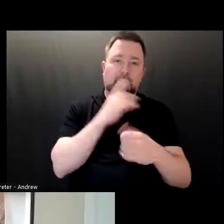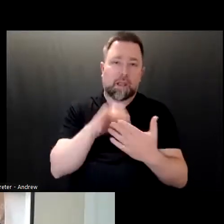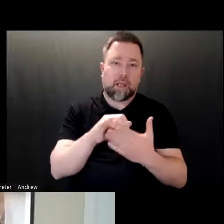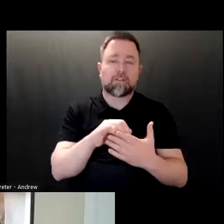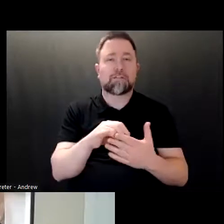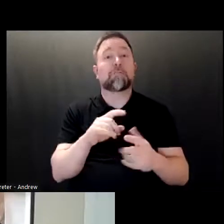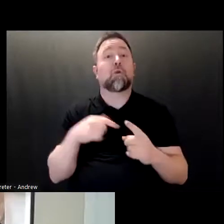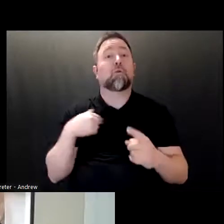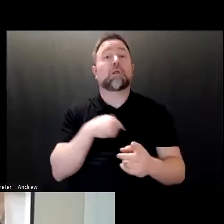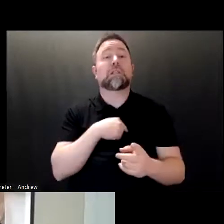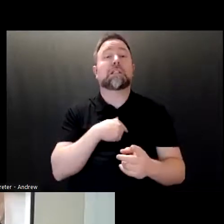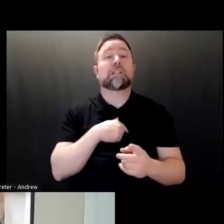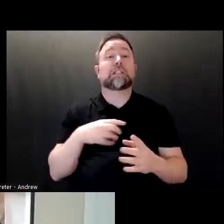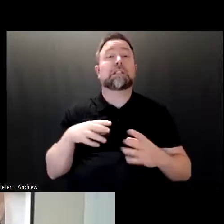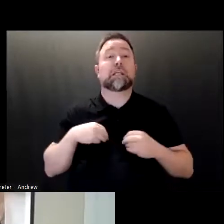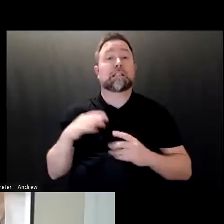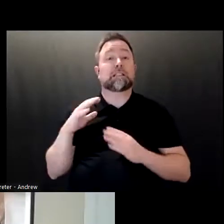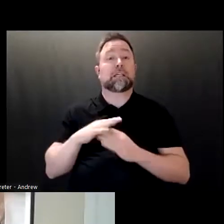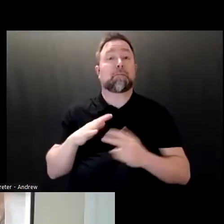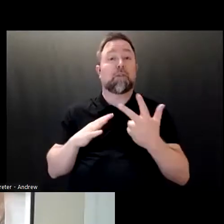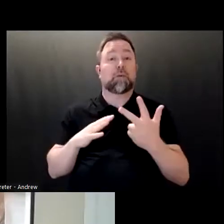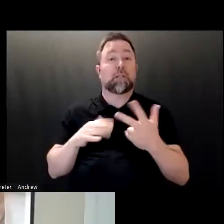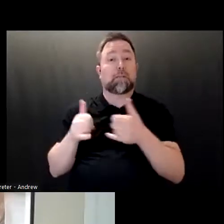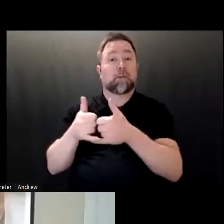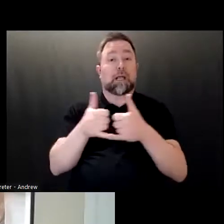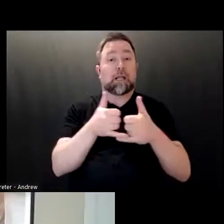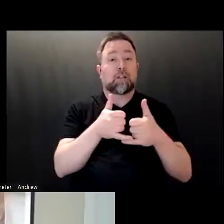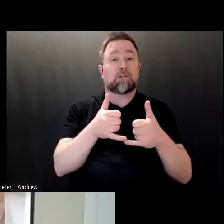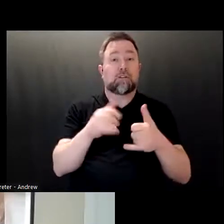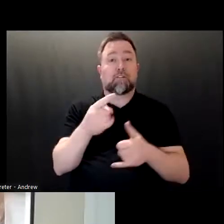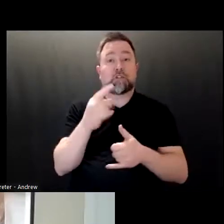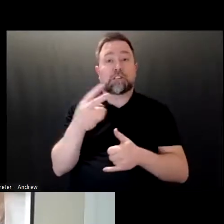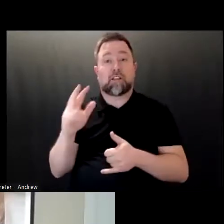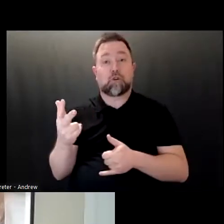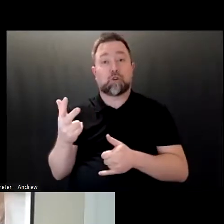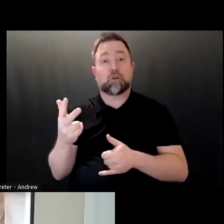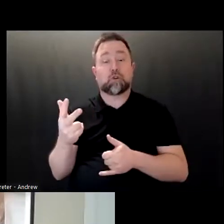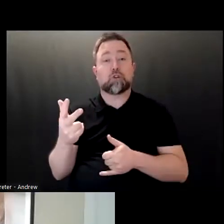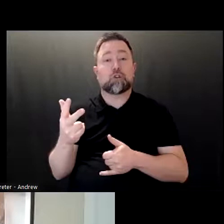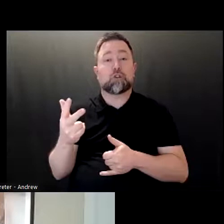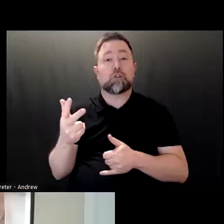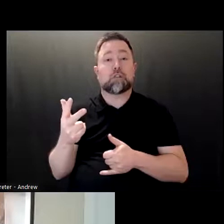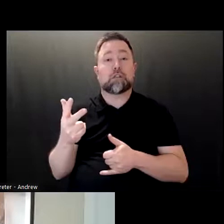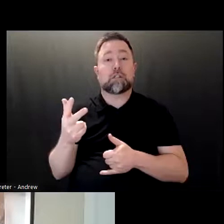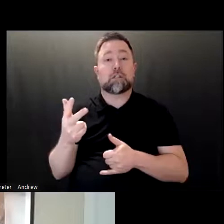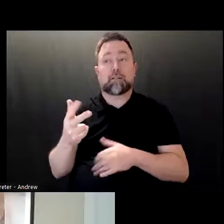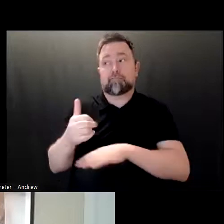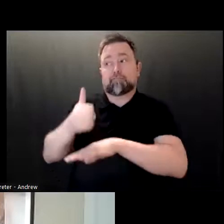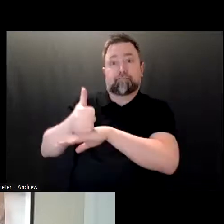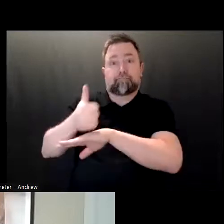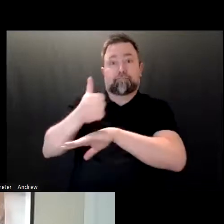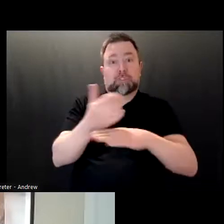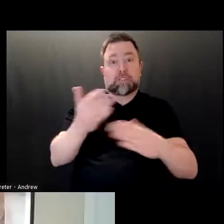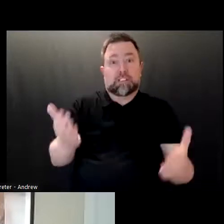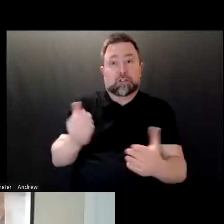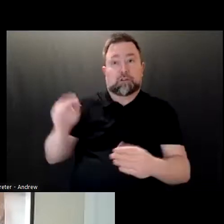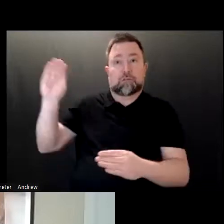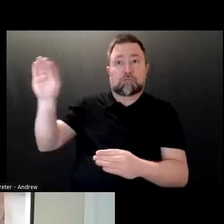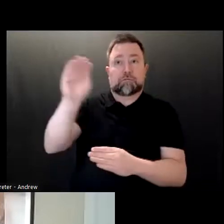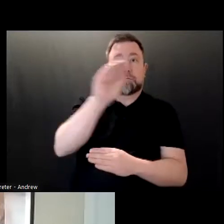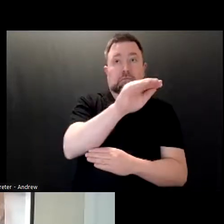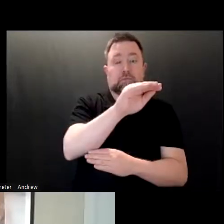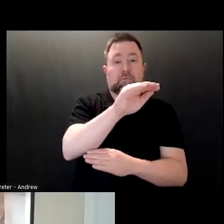how this site evolved as home and workspace, and how there was a lot of collapsing of what those definitions were for Wharton. And